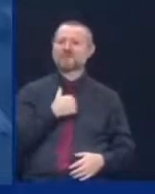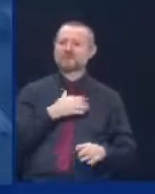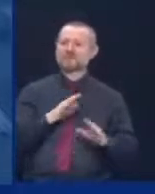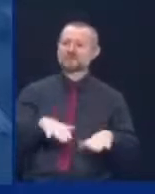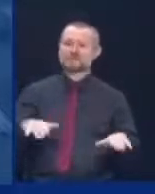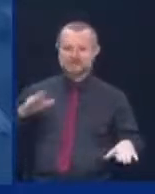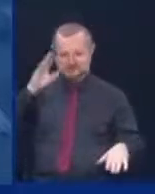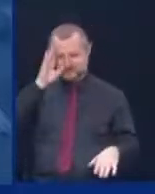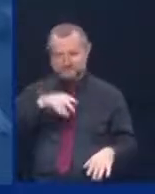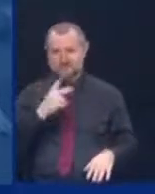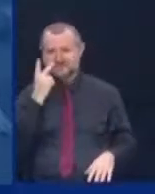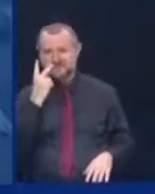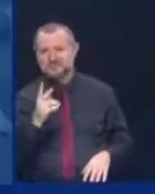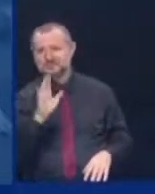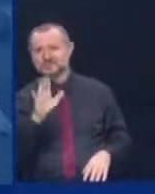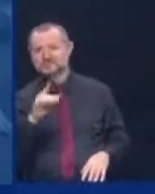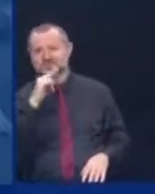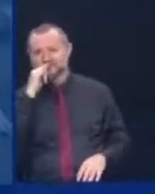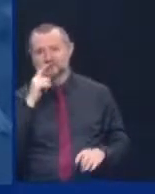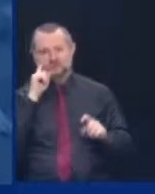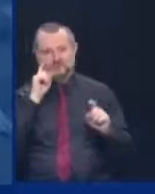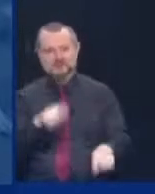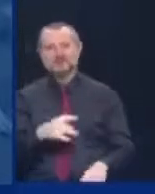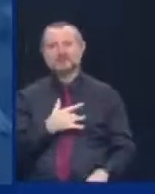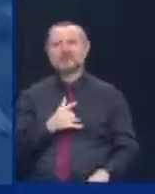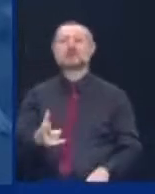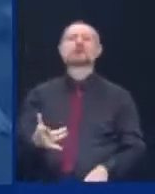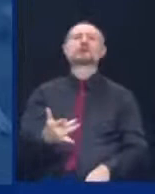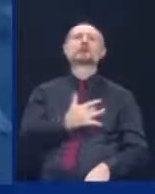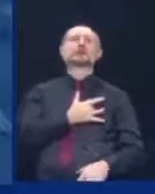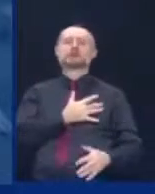child cries, it kills you, right? You feel